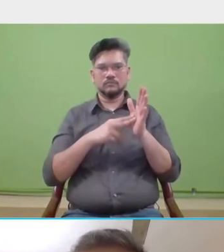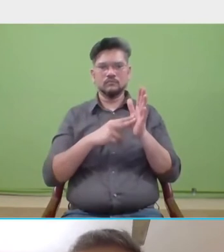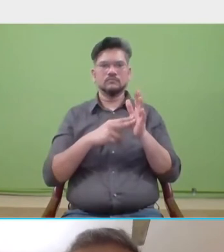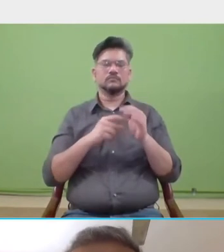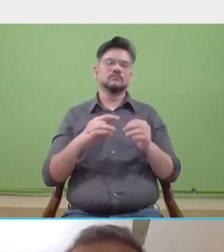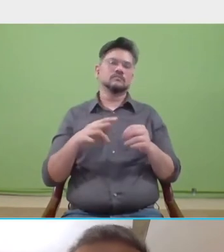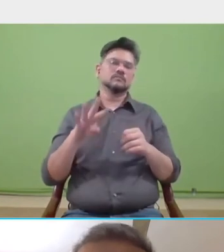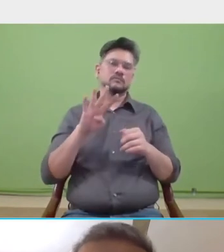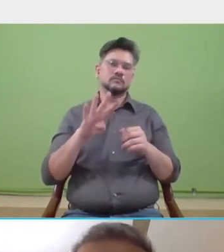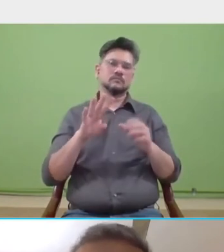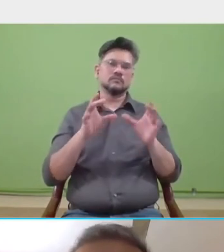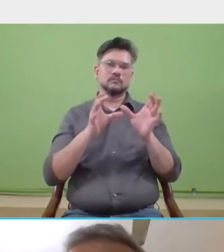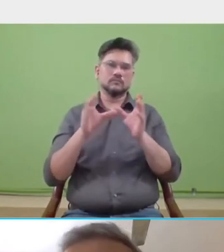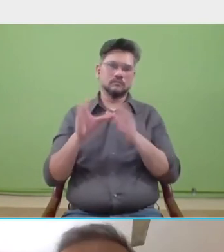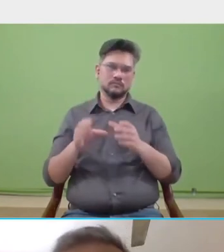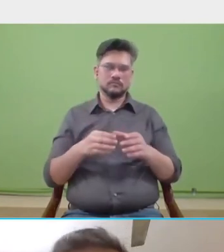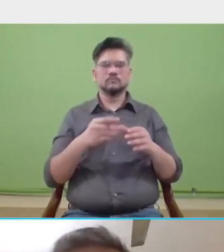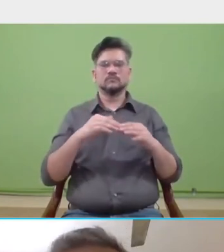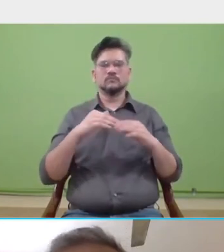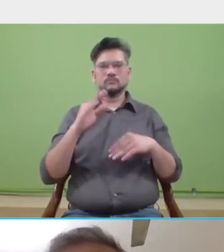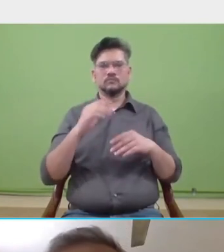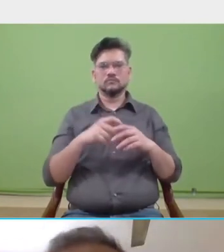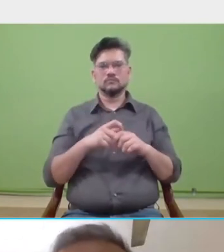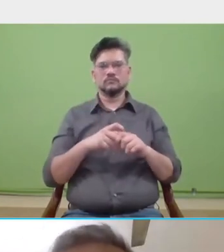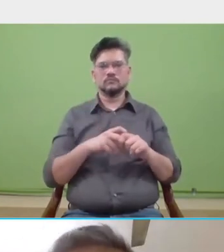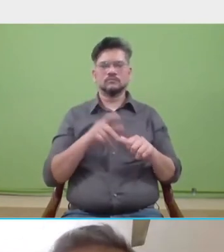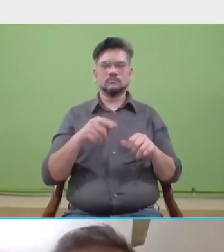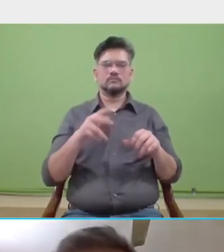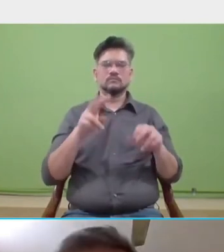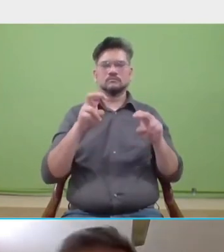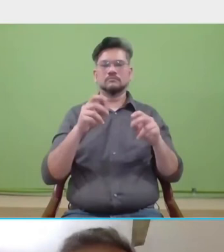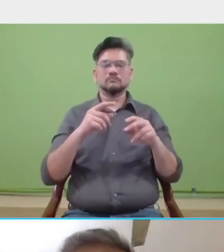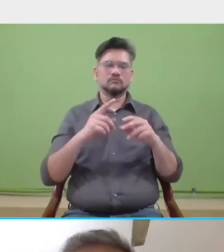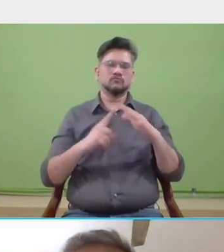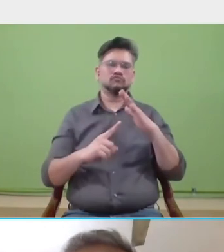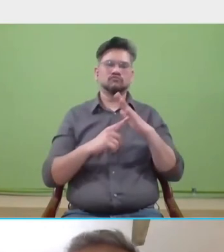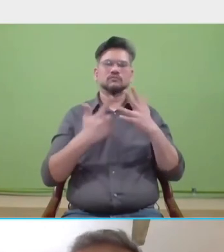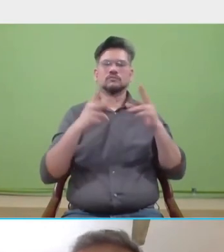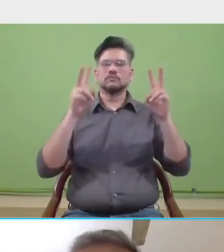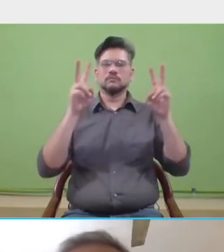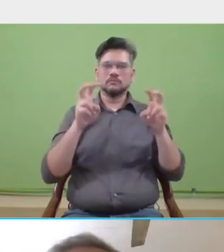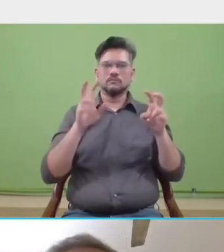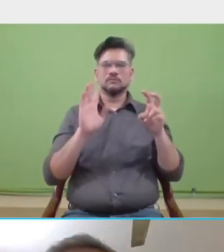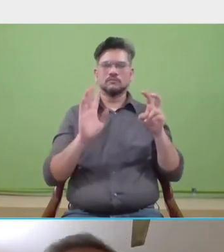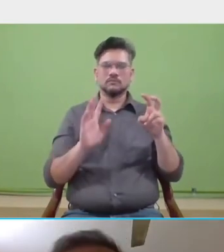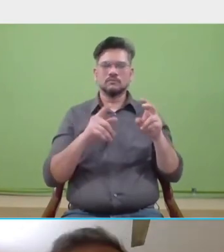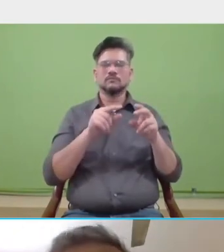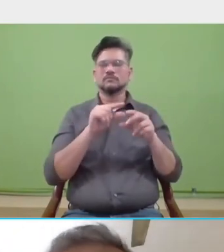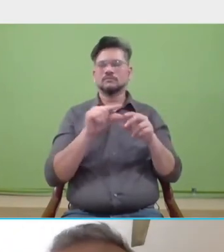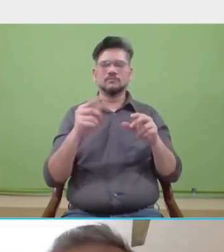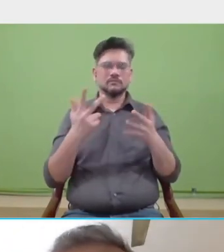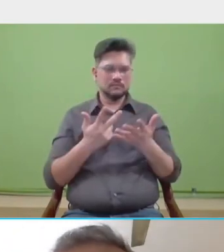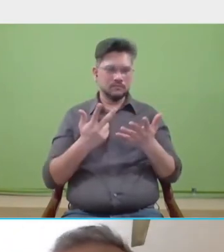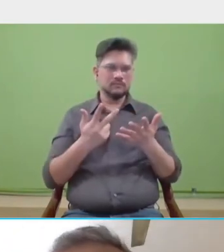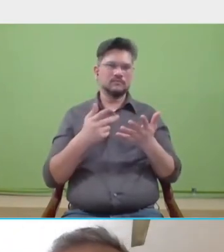now here the major is like quote unquote major because for various other reasons uh the group two groups which have